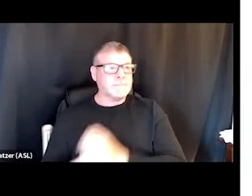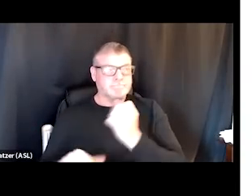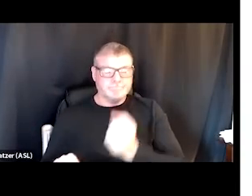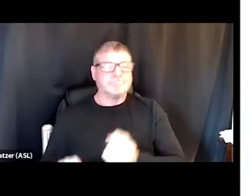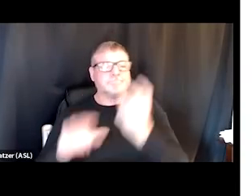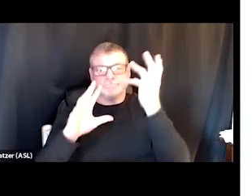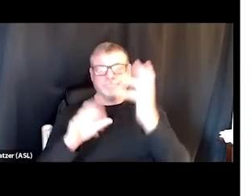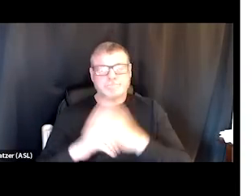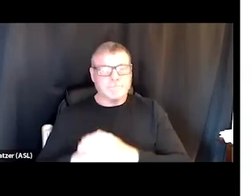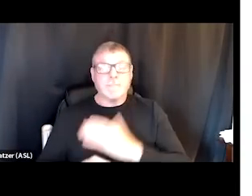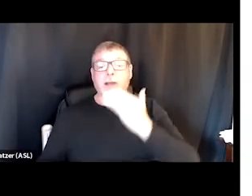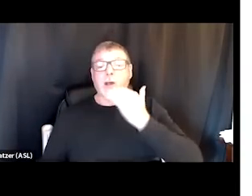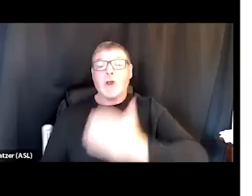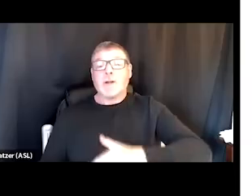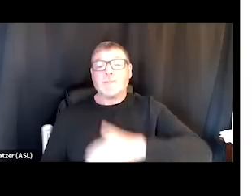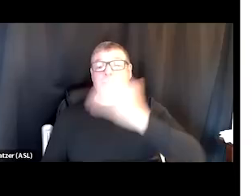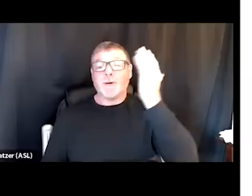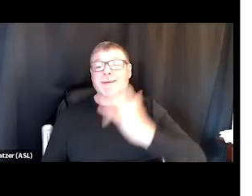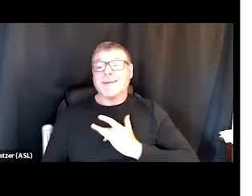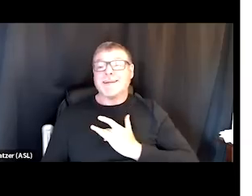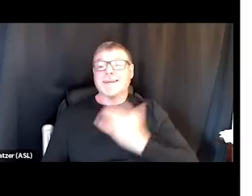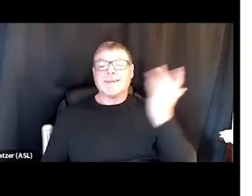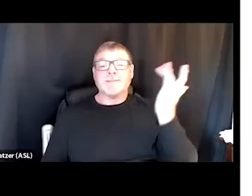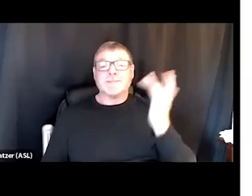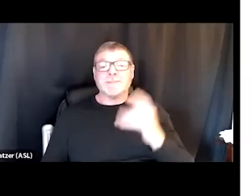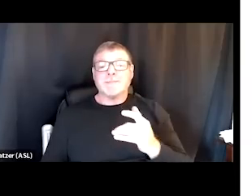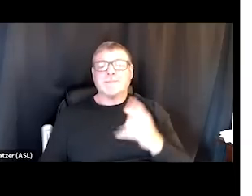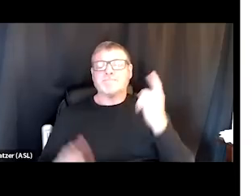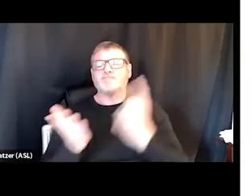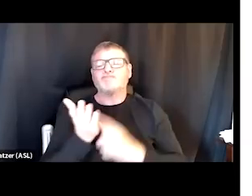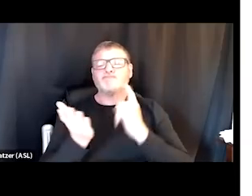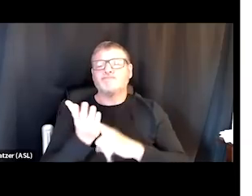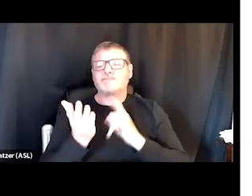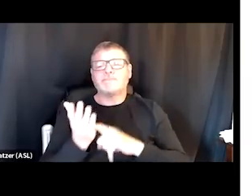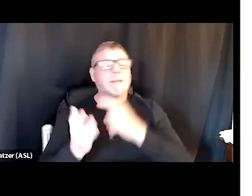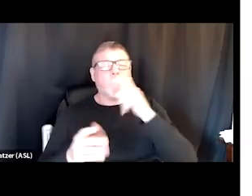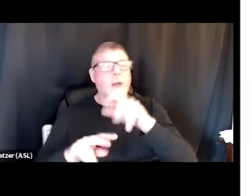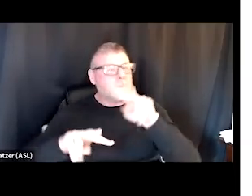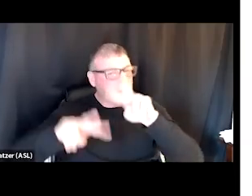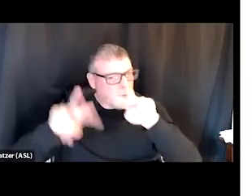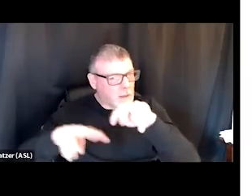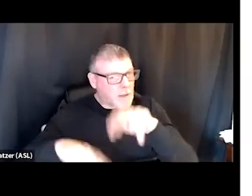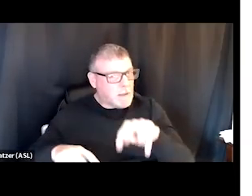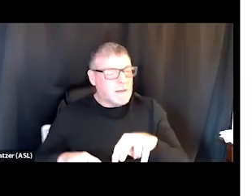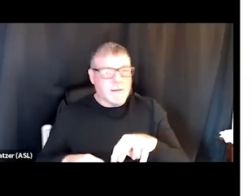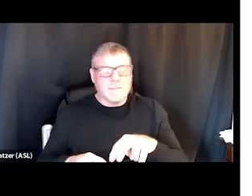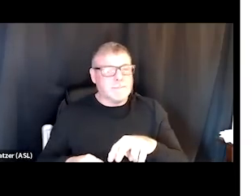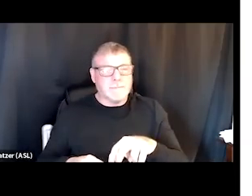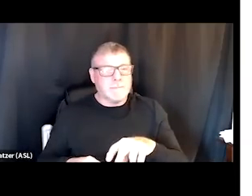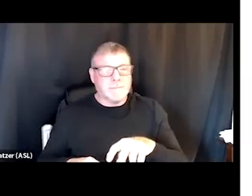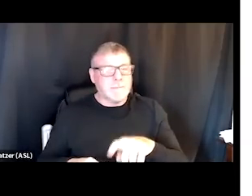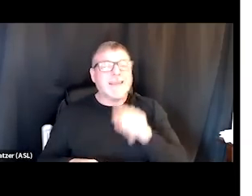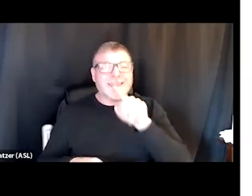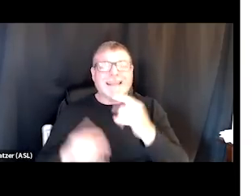A simple good morning or just a talking as a casual conversation can go a long way without trying to assess them like as if they're a product. They're a